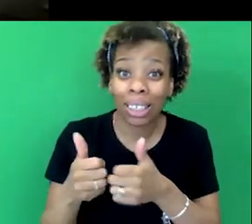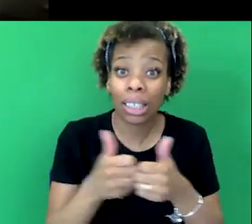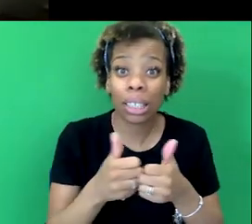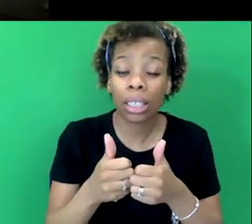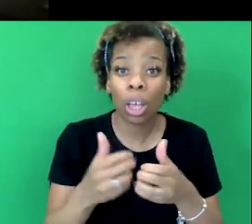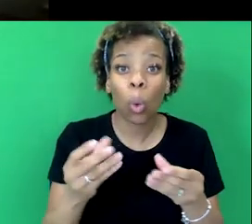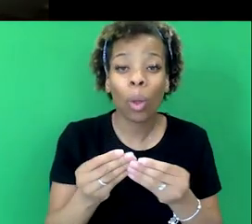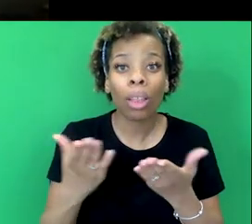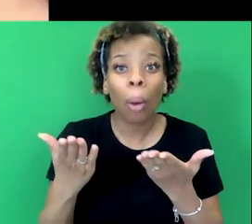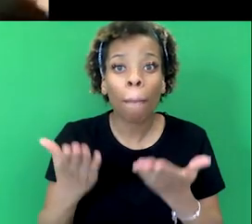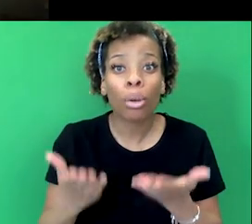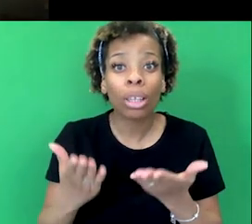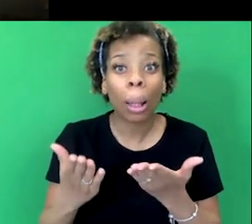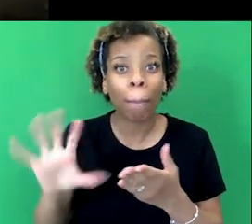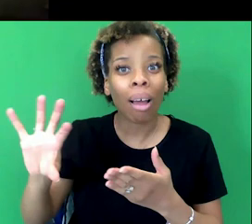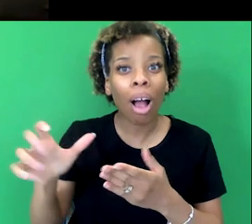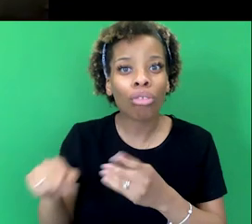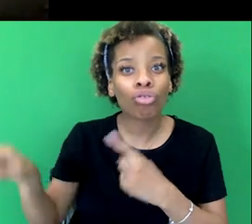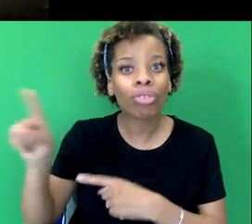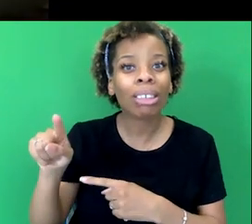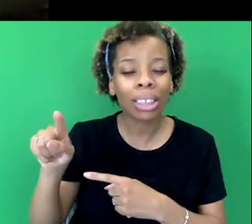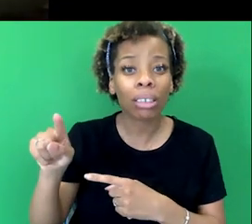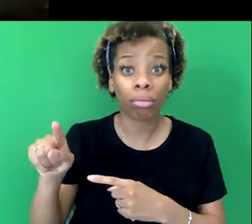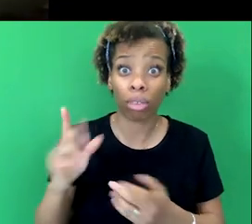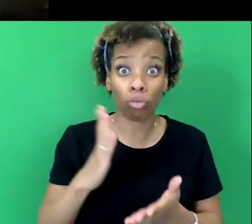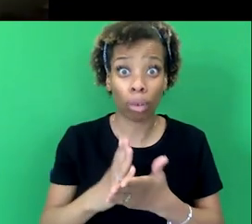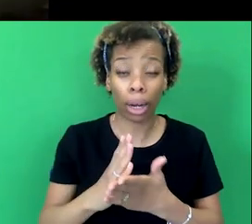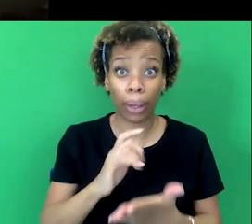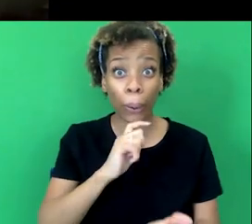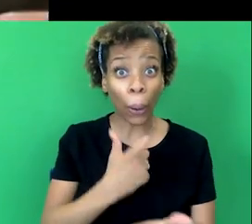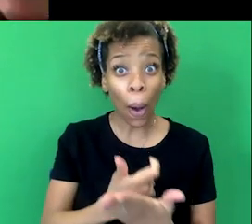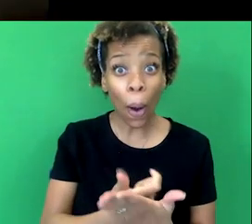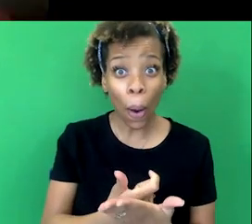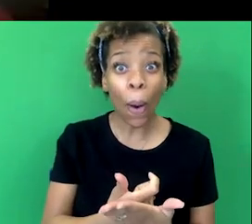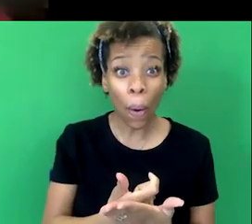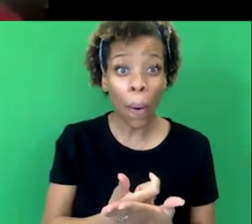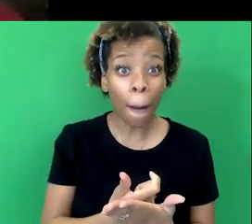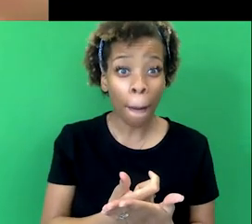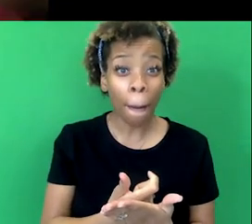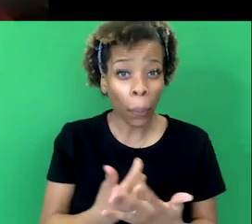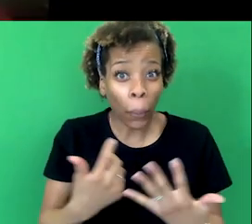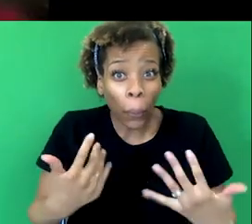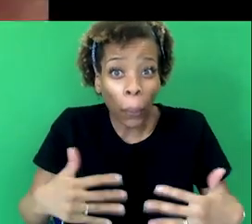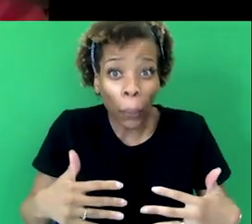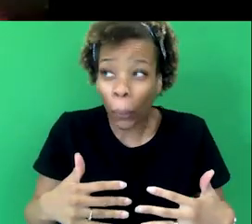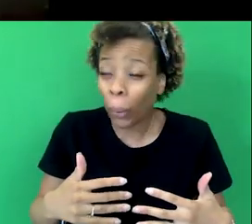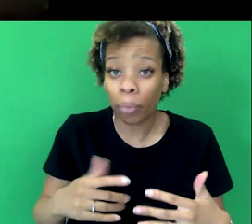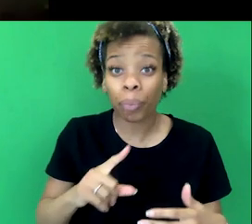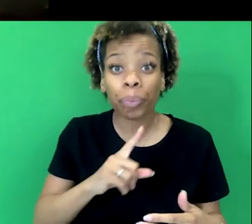Muslim country, which was unbelievable. This was, it was incredible. The